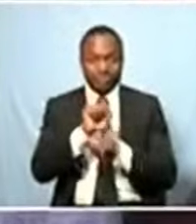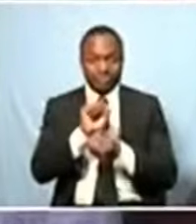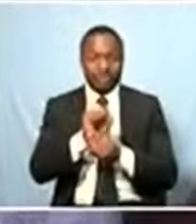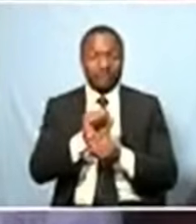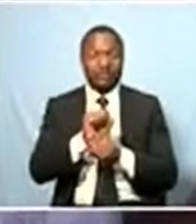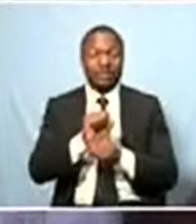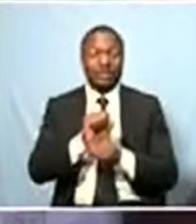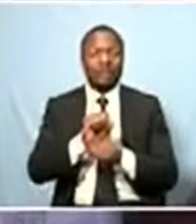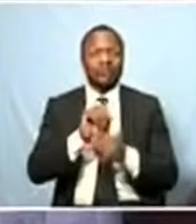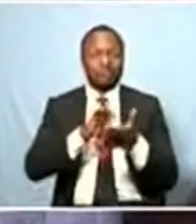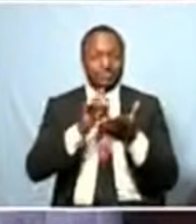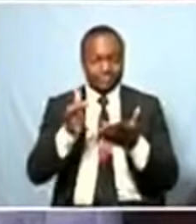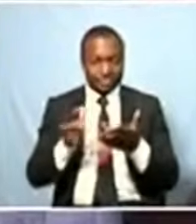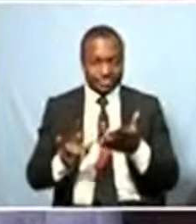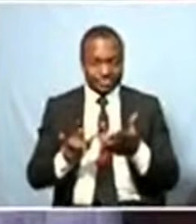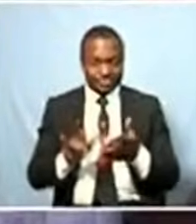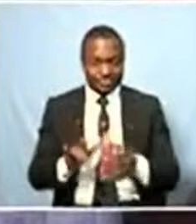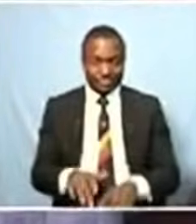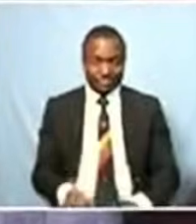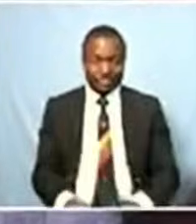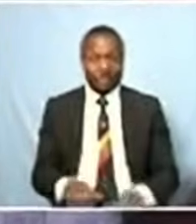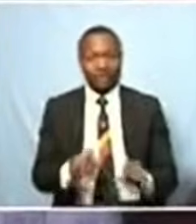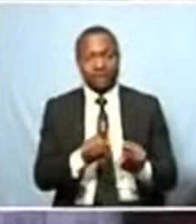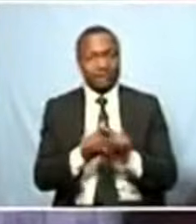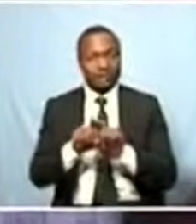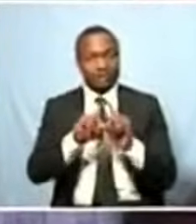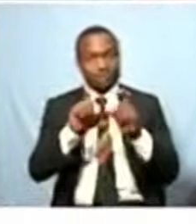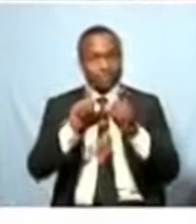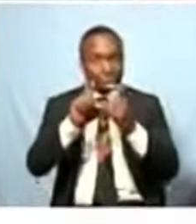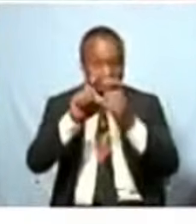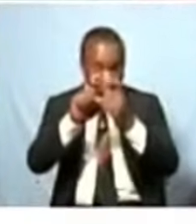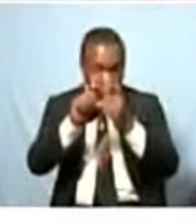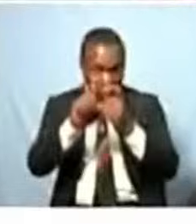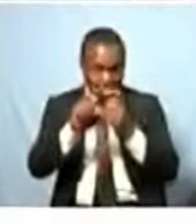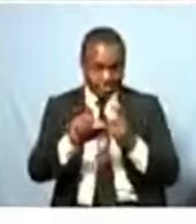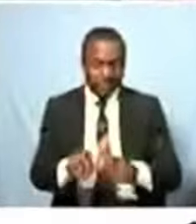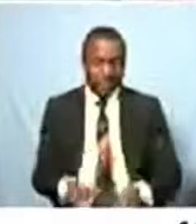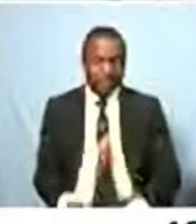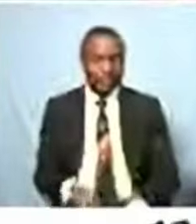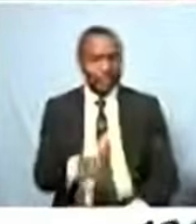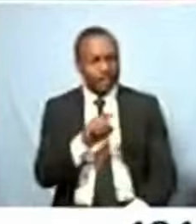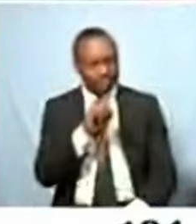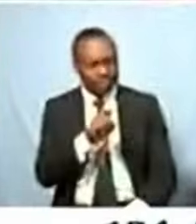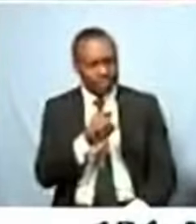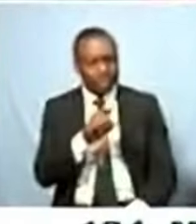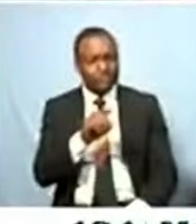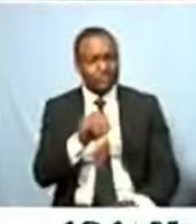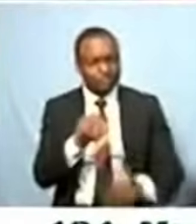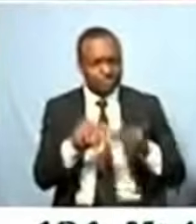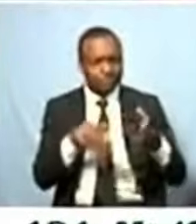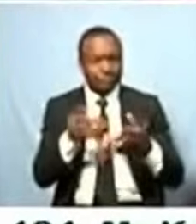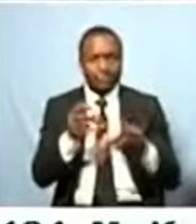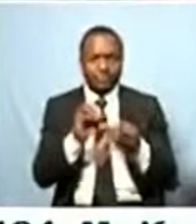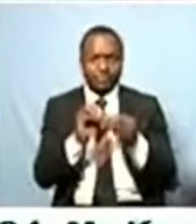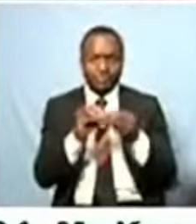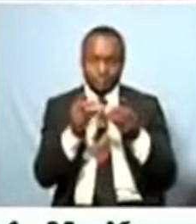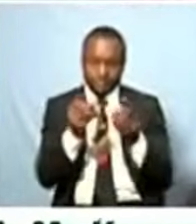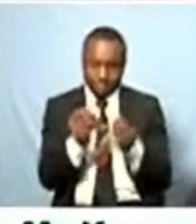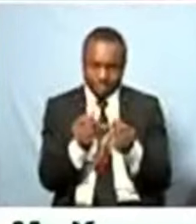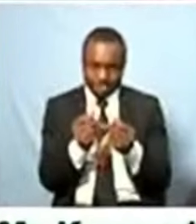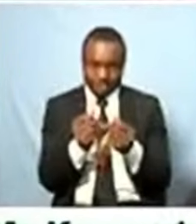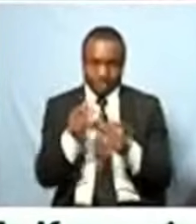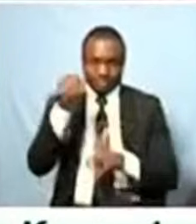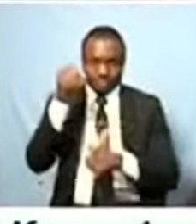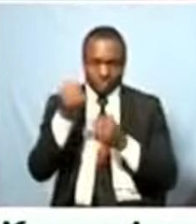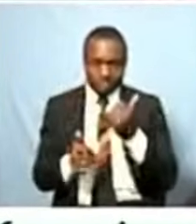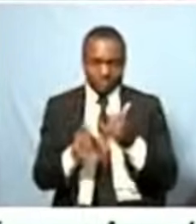really they are a challenge because you have to spend more money to